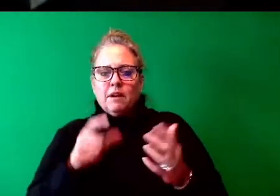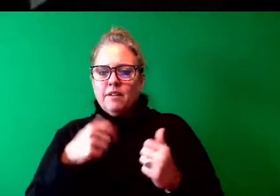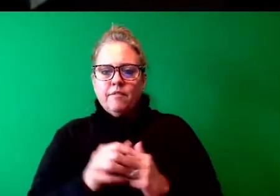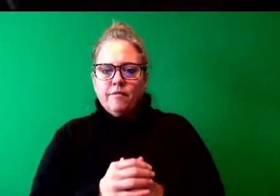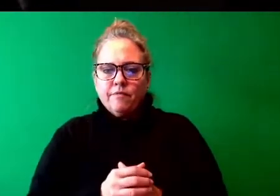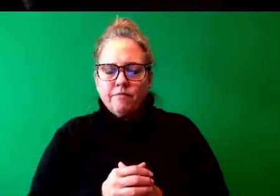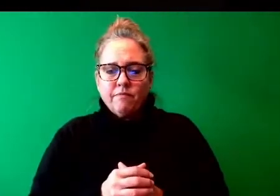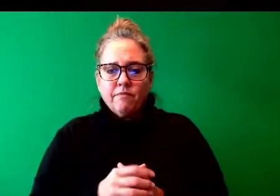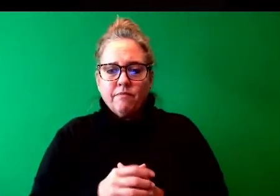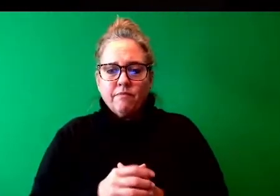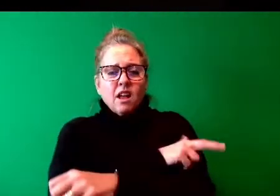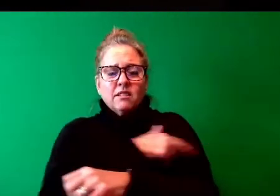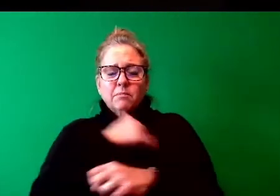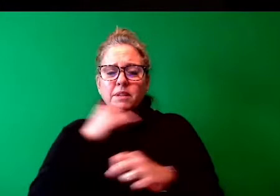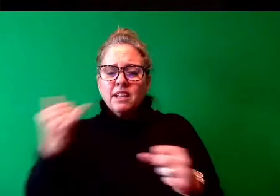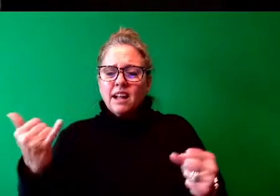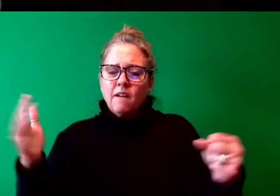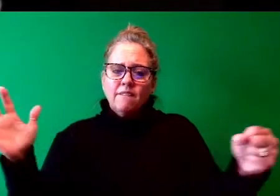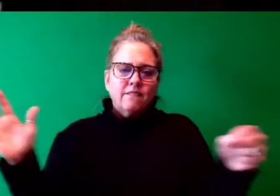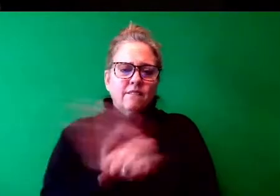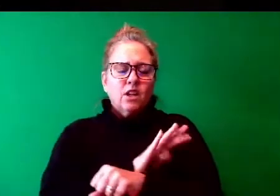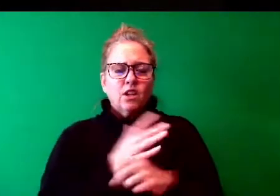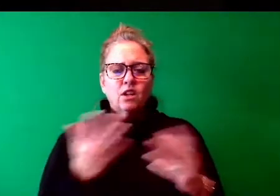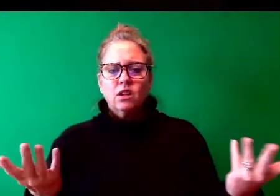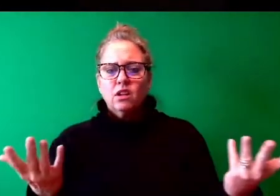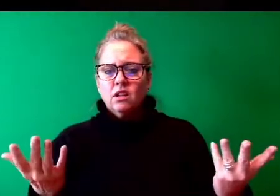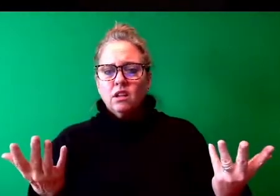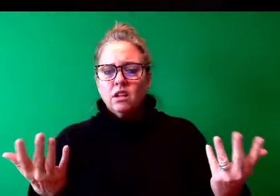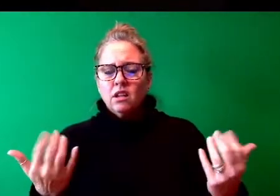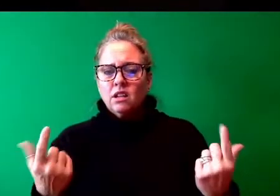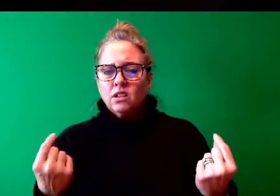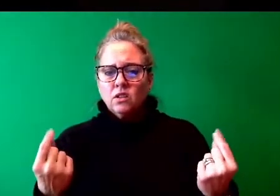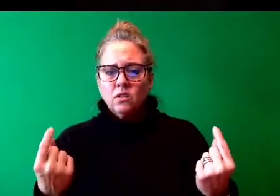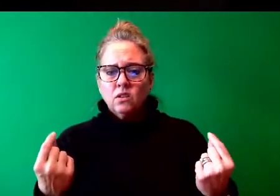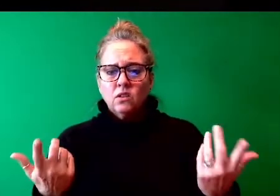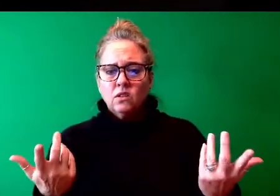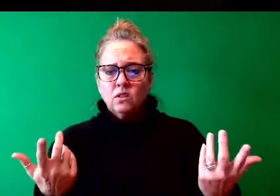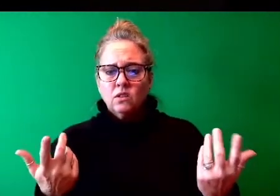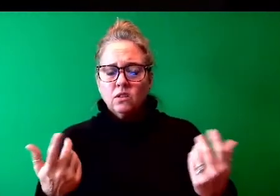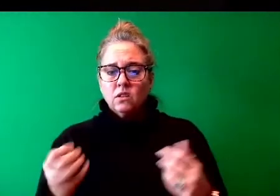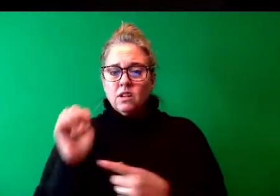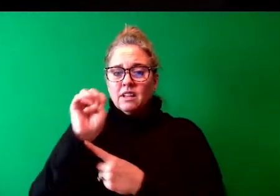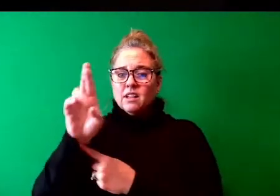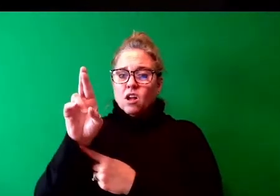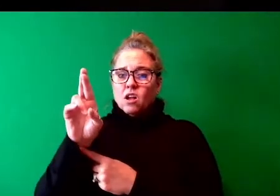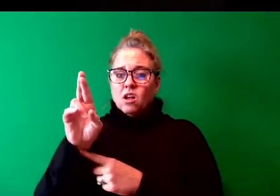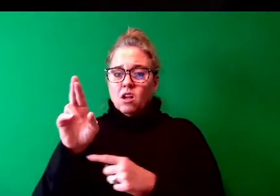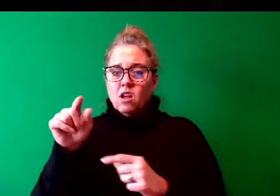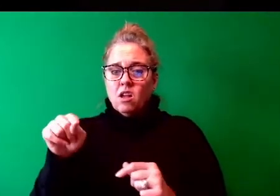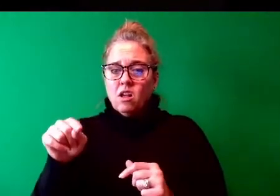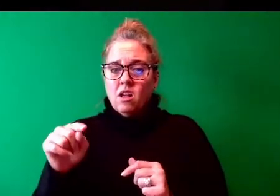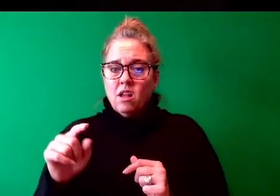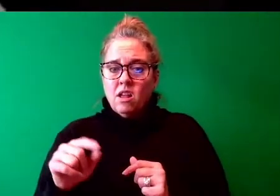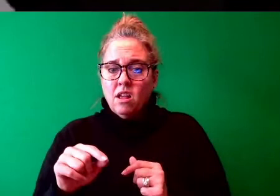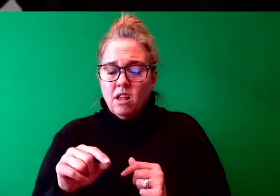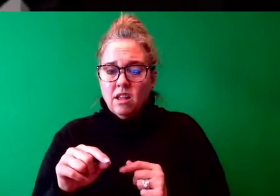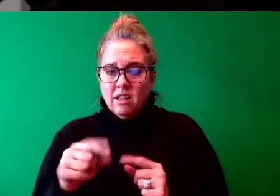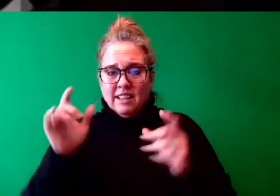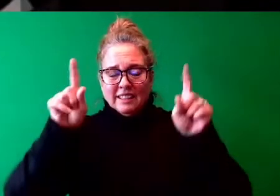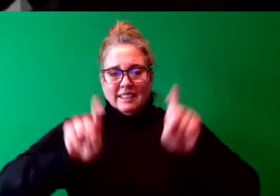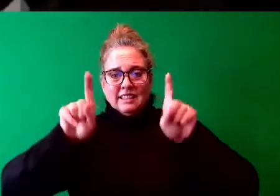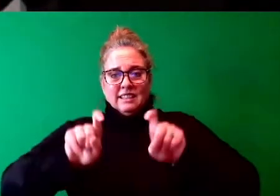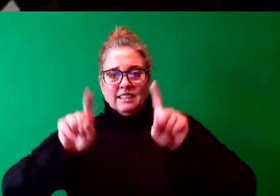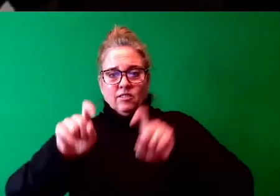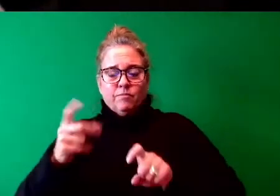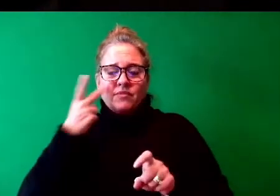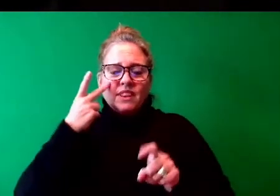They're beyond the surge capacity. And so I think this is actually really key. I've always said the ER is a litmus test for what's happening in culture.